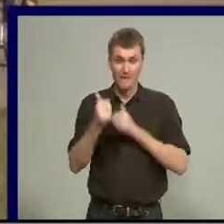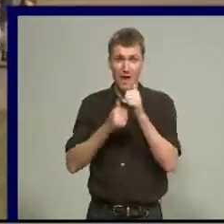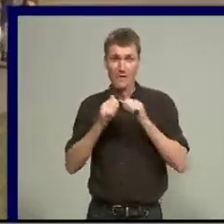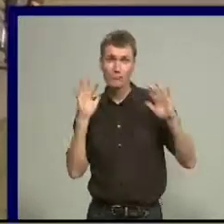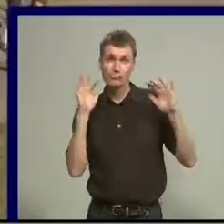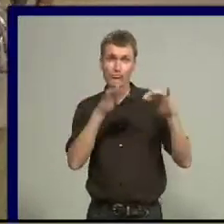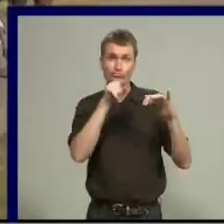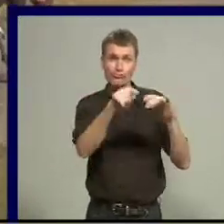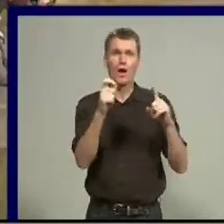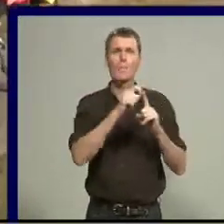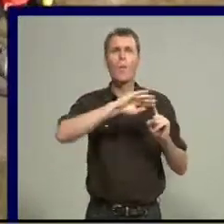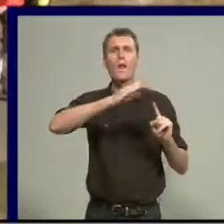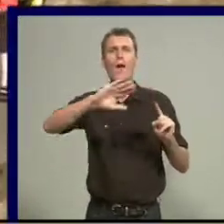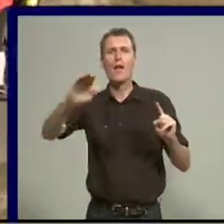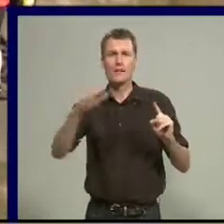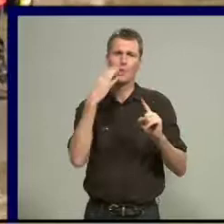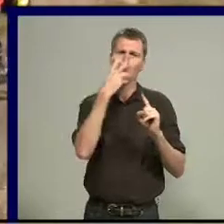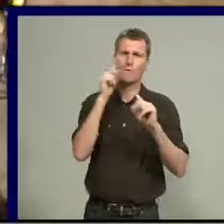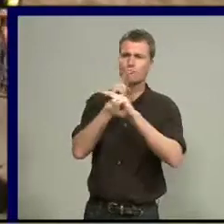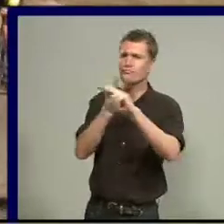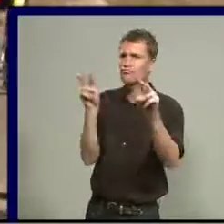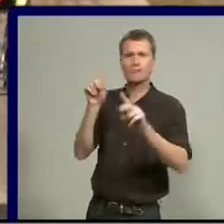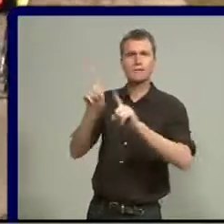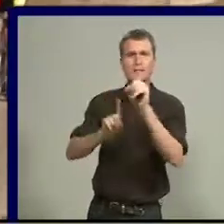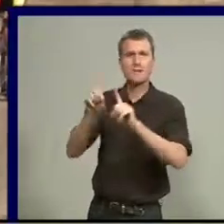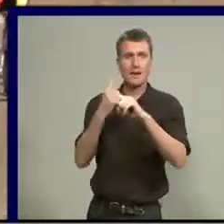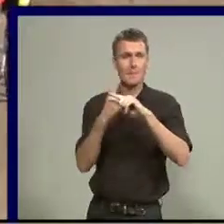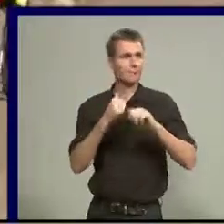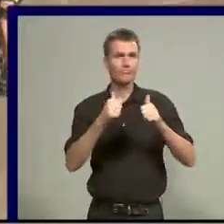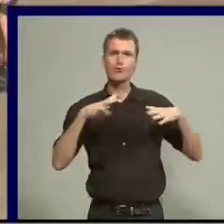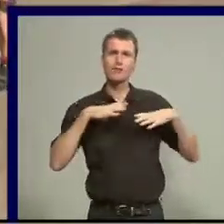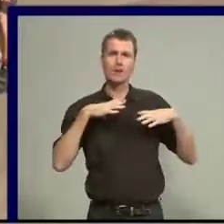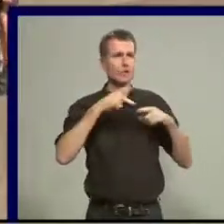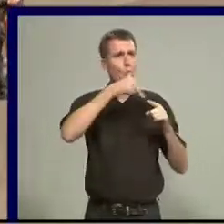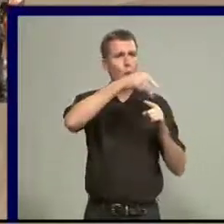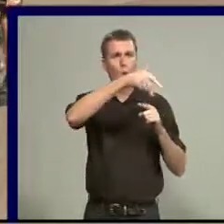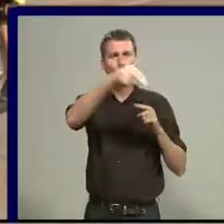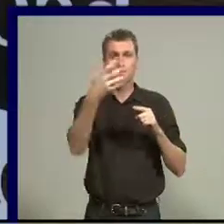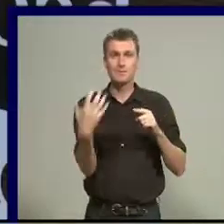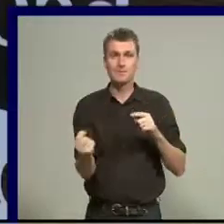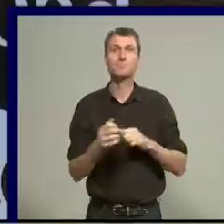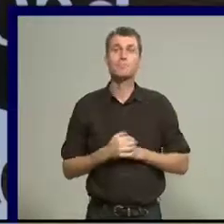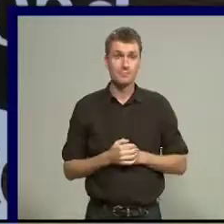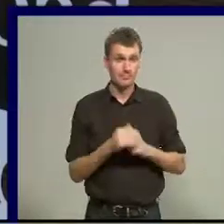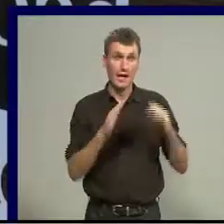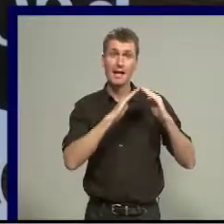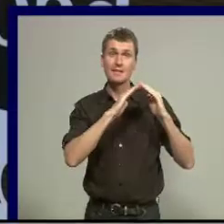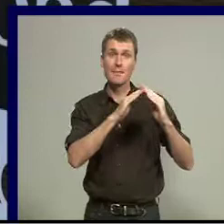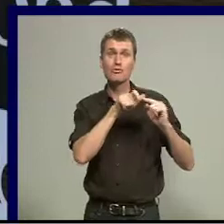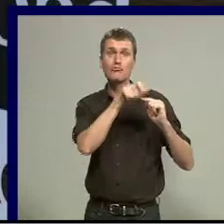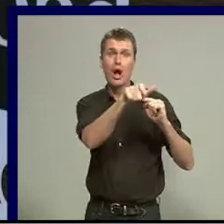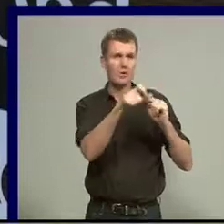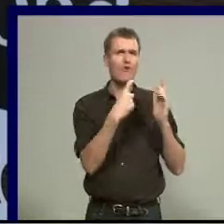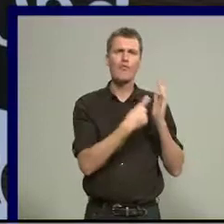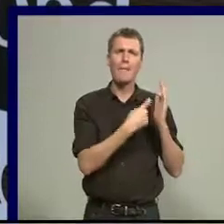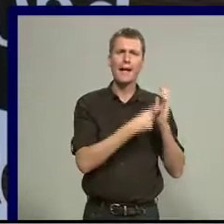many, the Port Hills boasts beautiful city views and great recreational walks. A section of Summit Road between the Rapaki